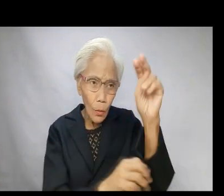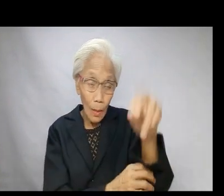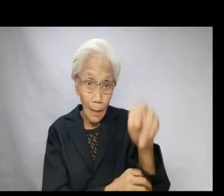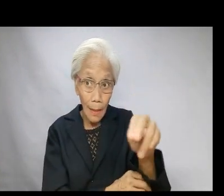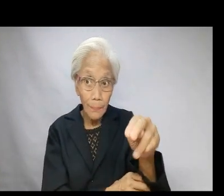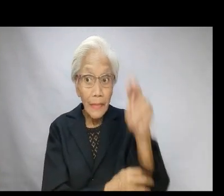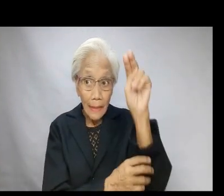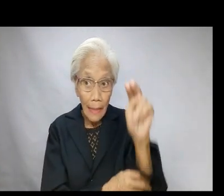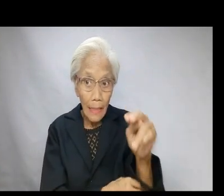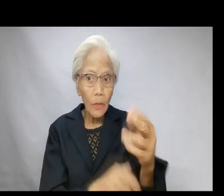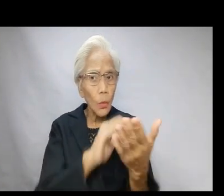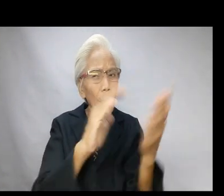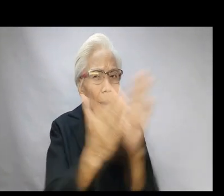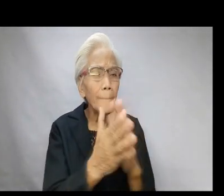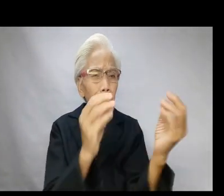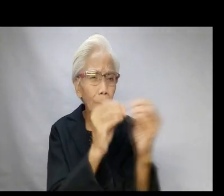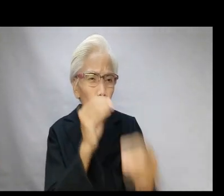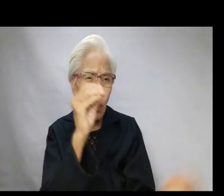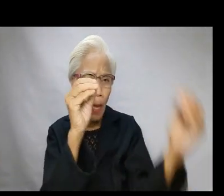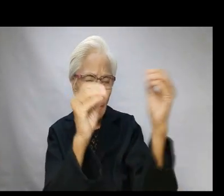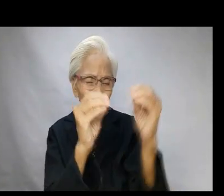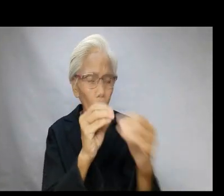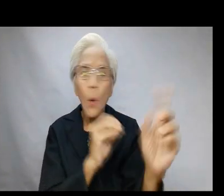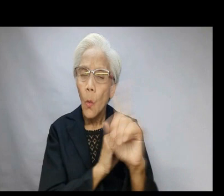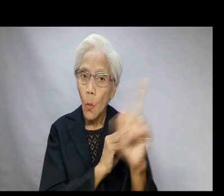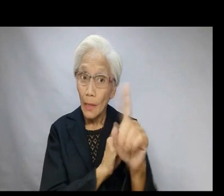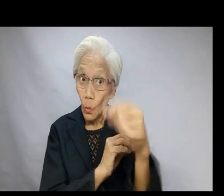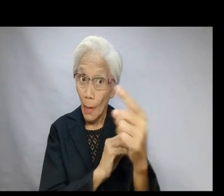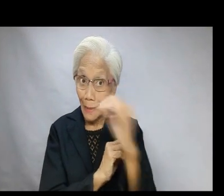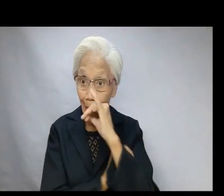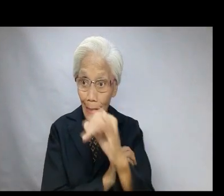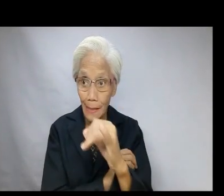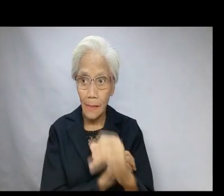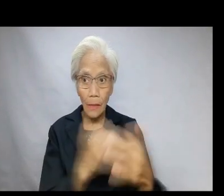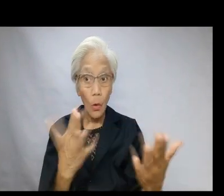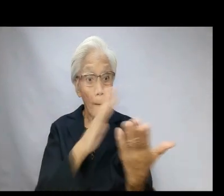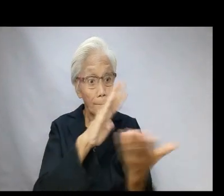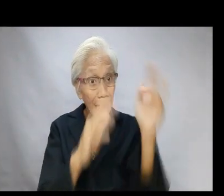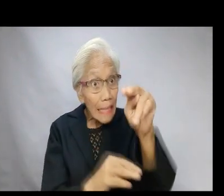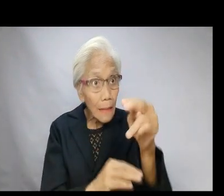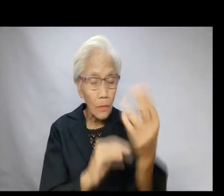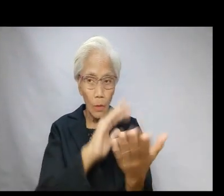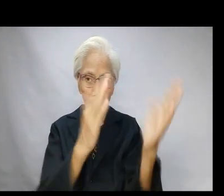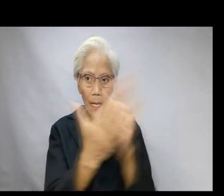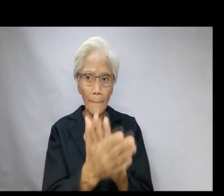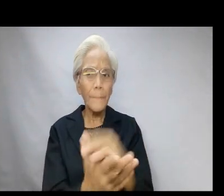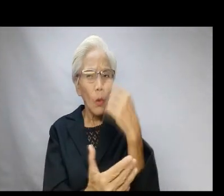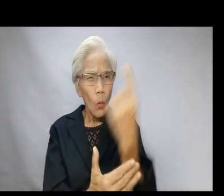our self-actualization need, the need to become more and more what one